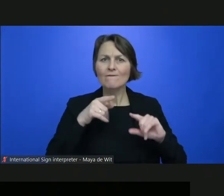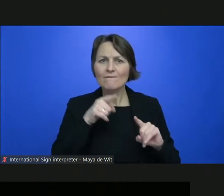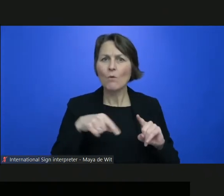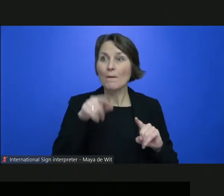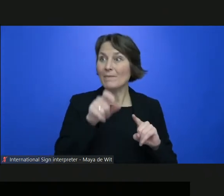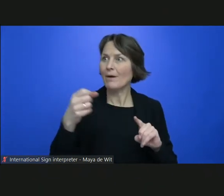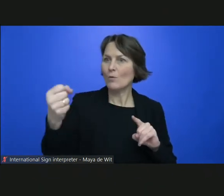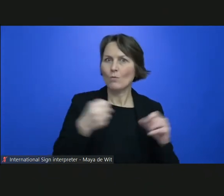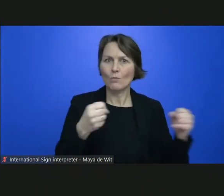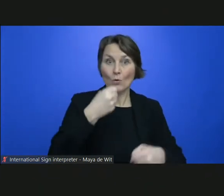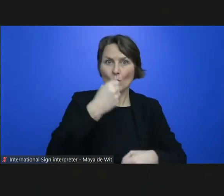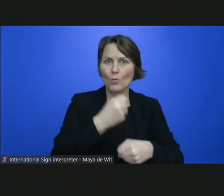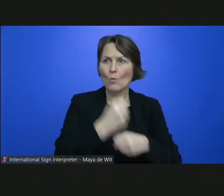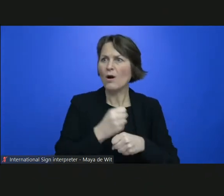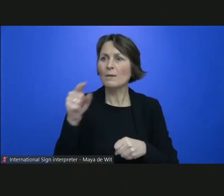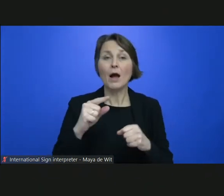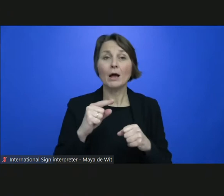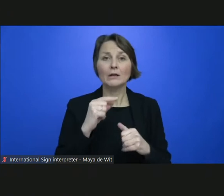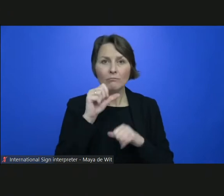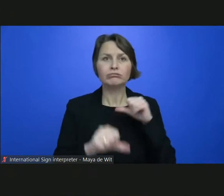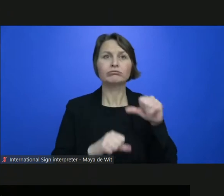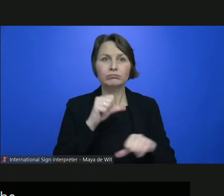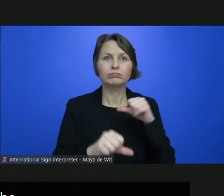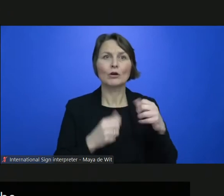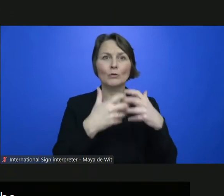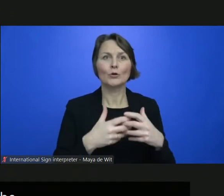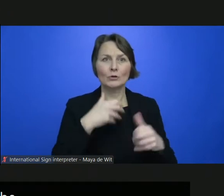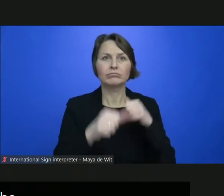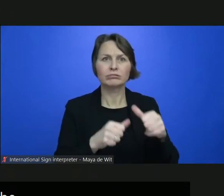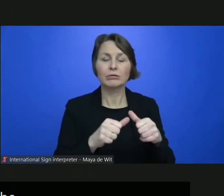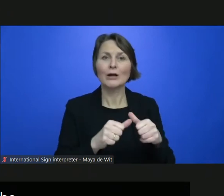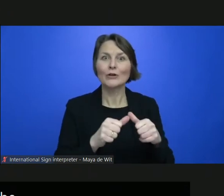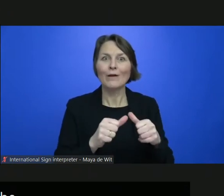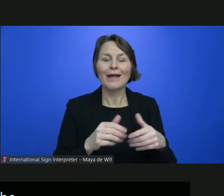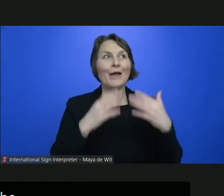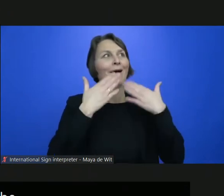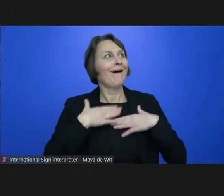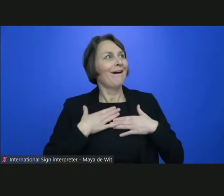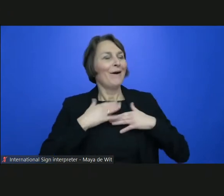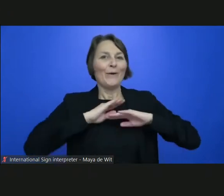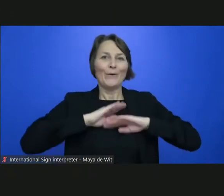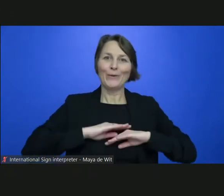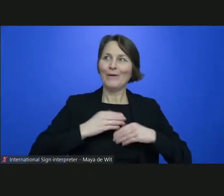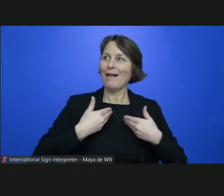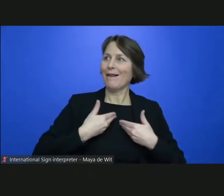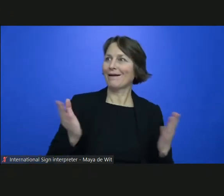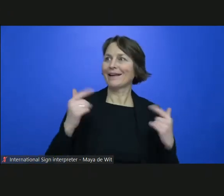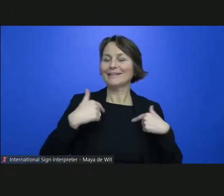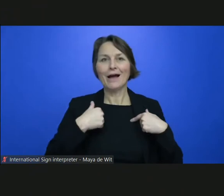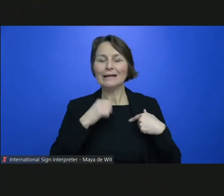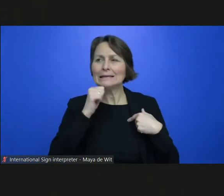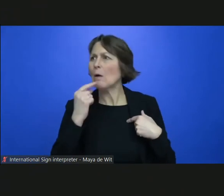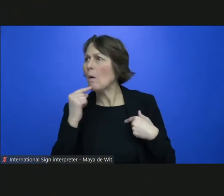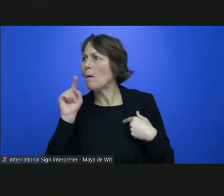obviously I was startled. I mean, surely everyone knows that the essence of treating disabled candidates fairly is to flex the process, to